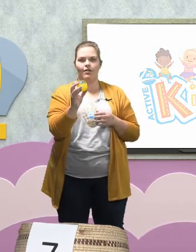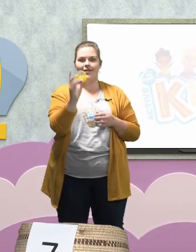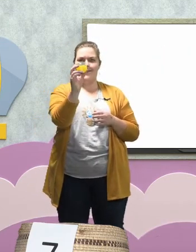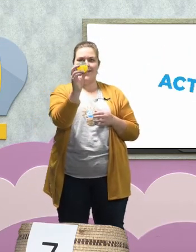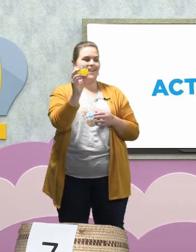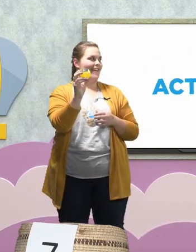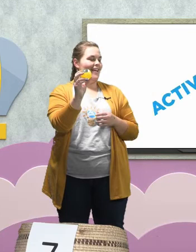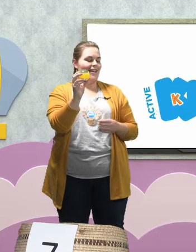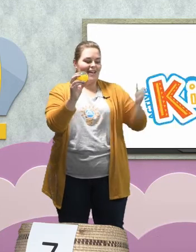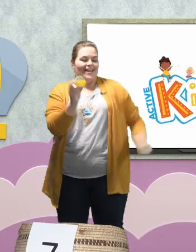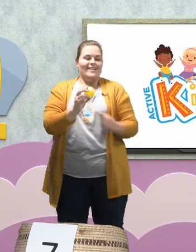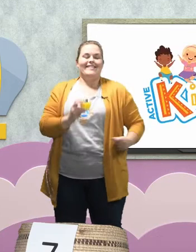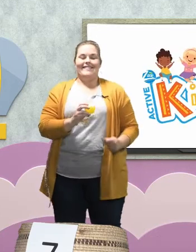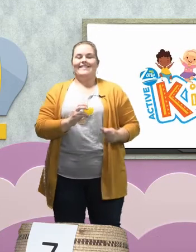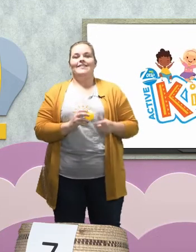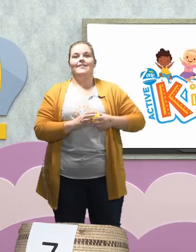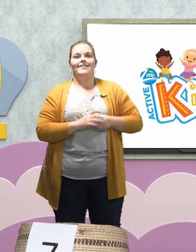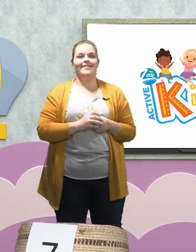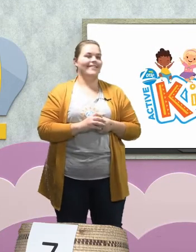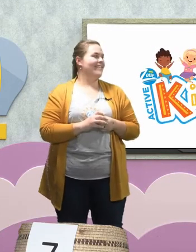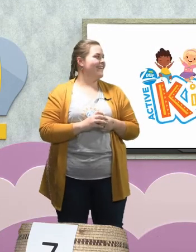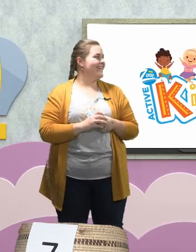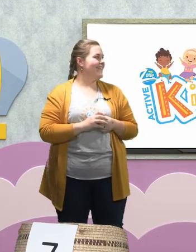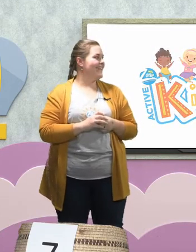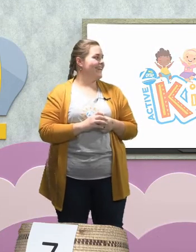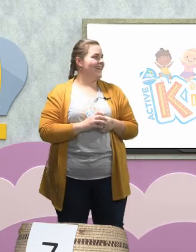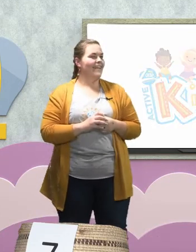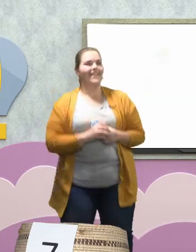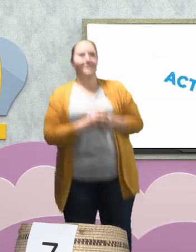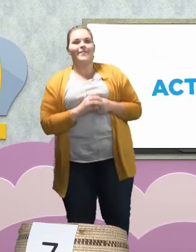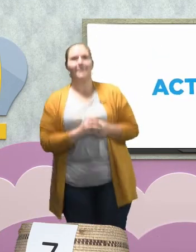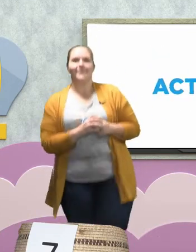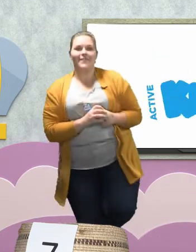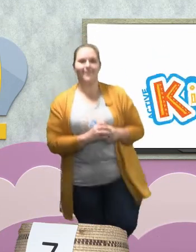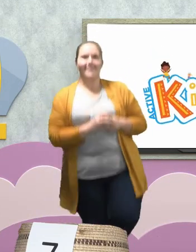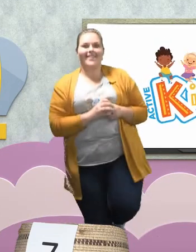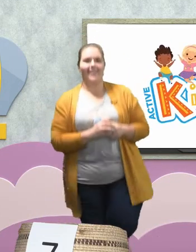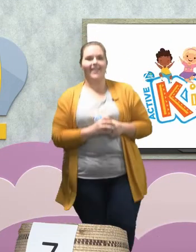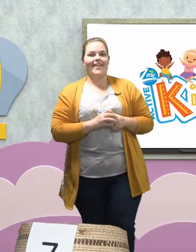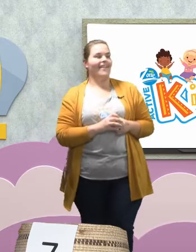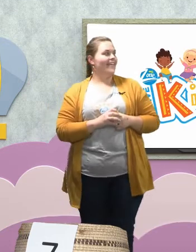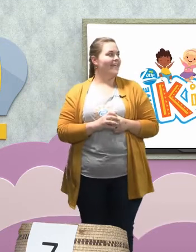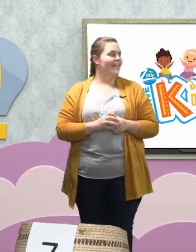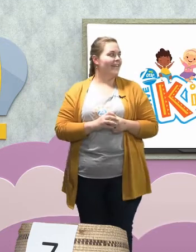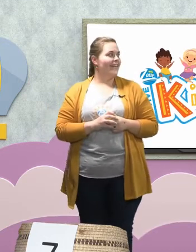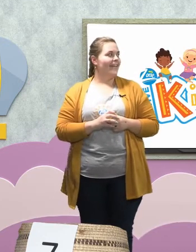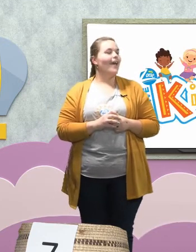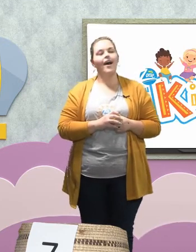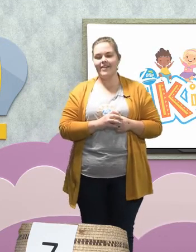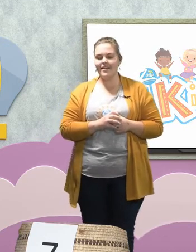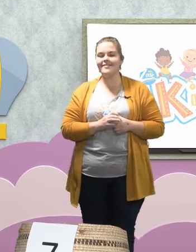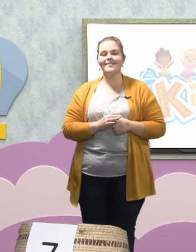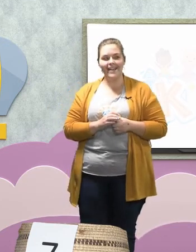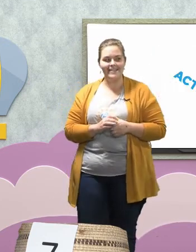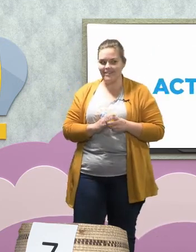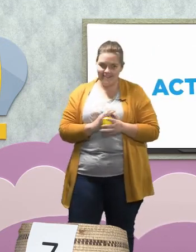there's no cheating allowed, Marisol. And the last rule is we have to hop on 1 leg to collect the fruit and throw it into the basket. Okay,